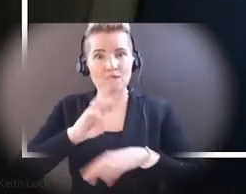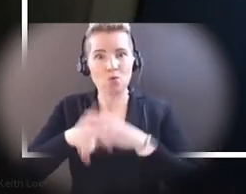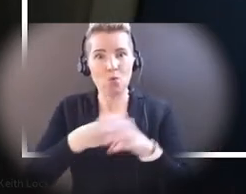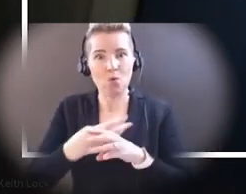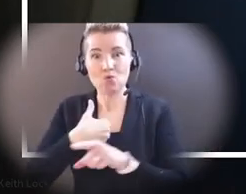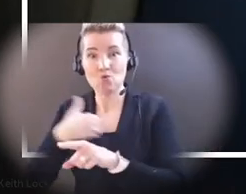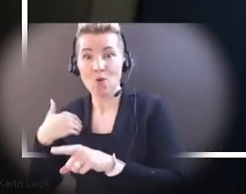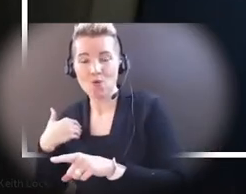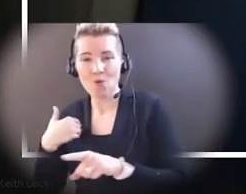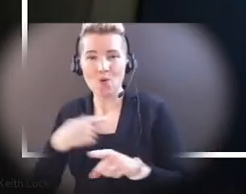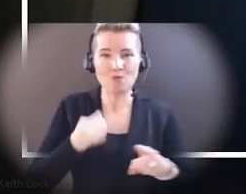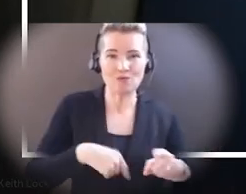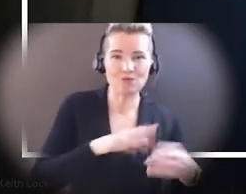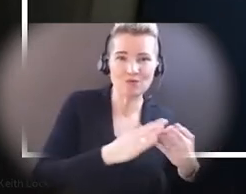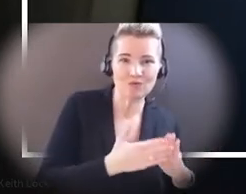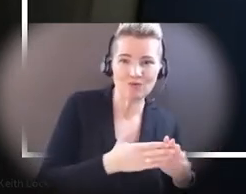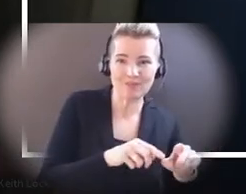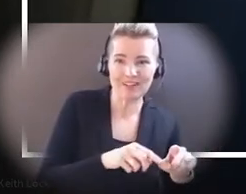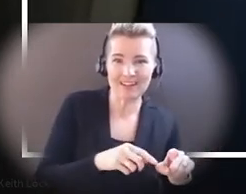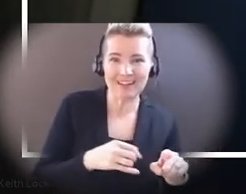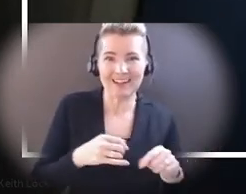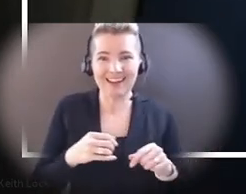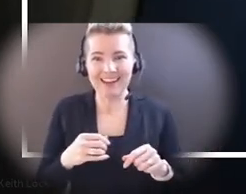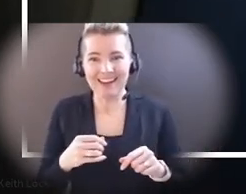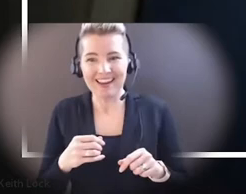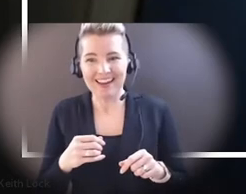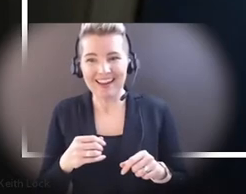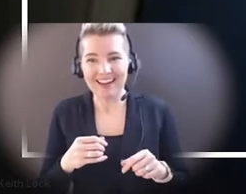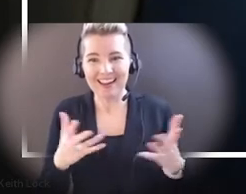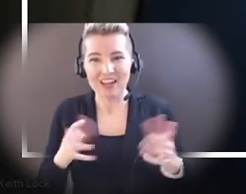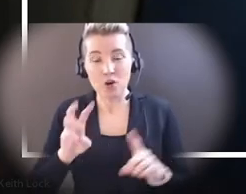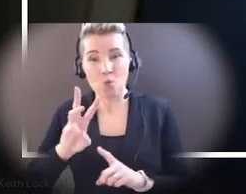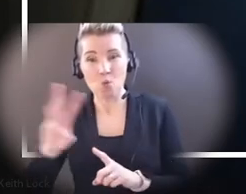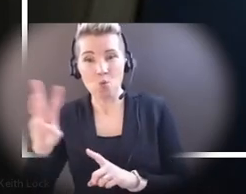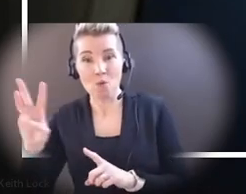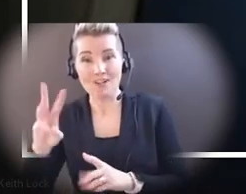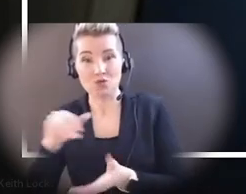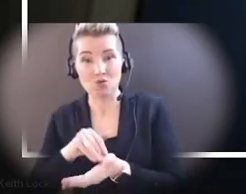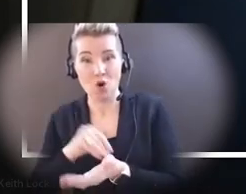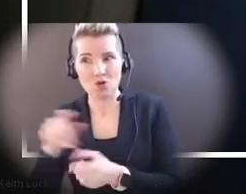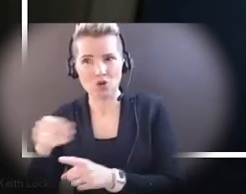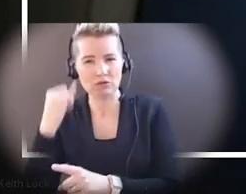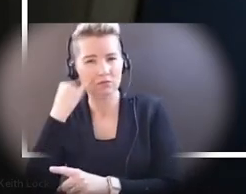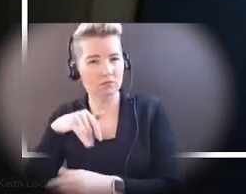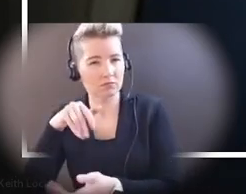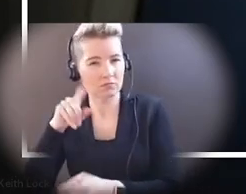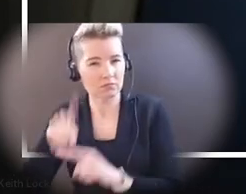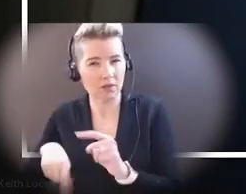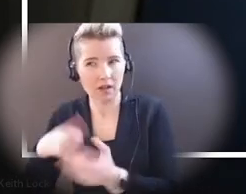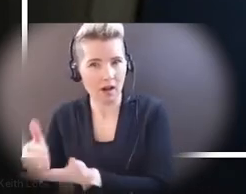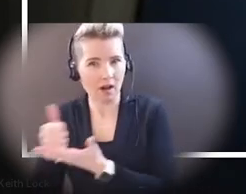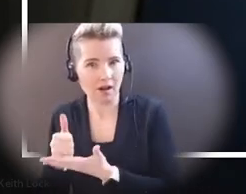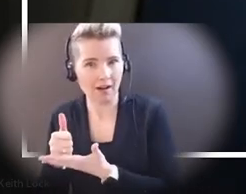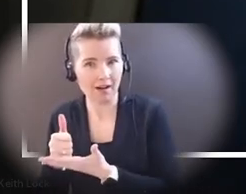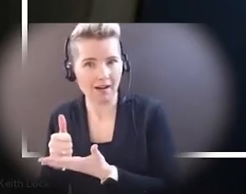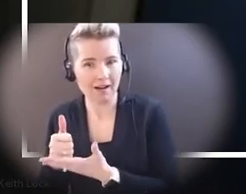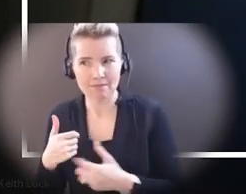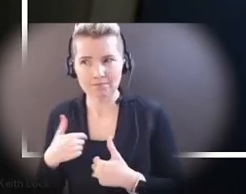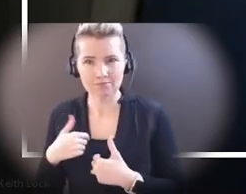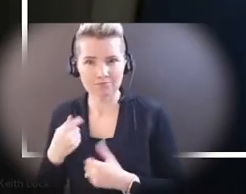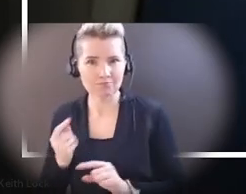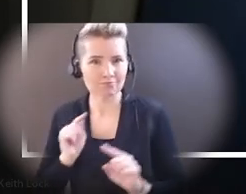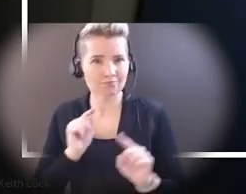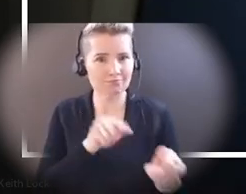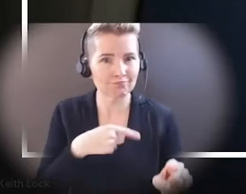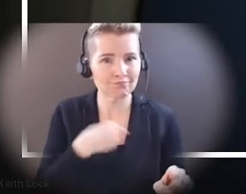the alternate world, if you were sick and the Western doctor couldn't help you, you could go to Chinatown and